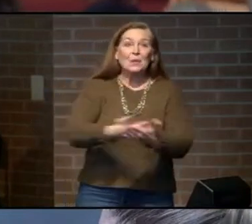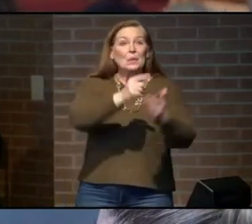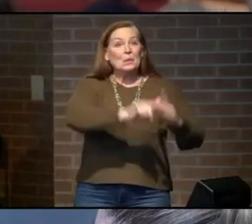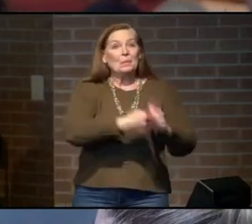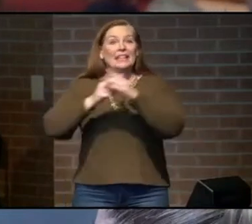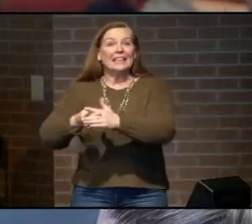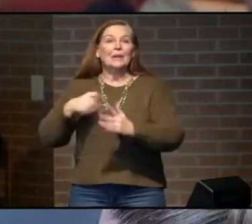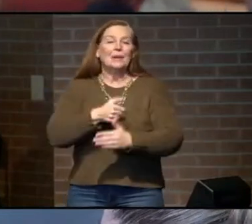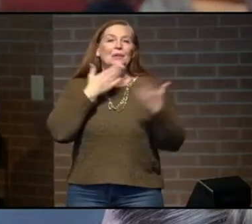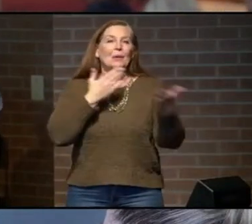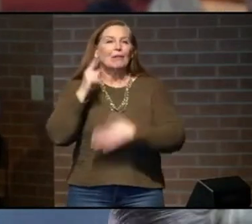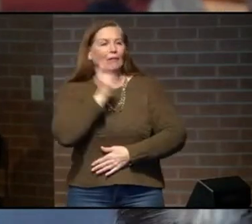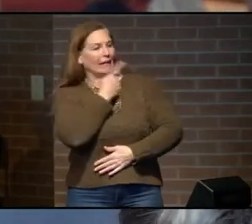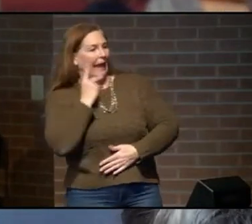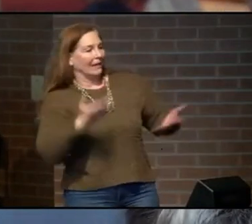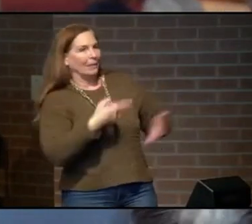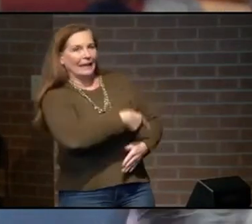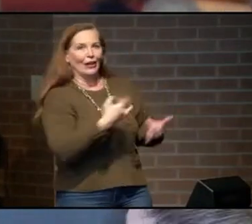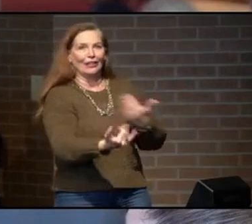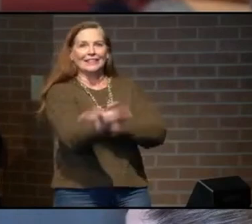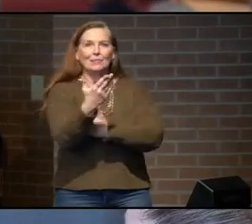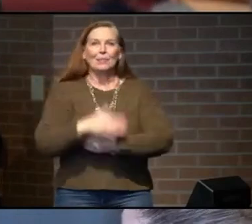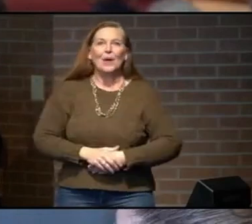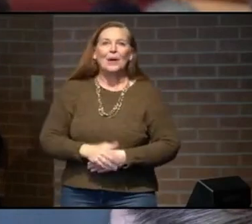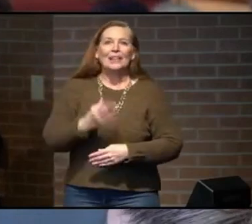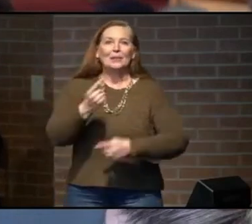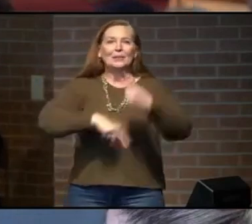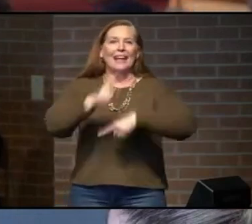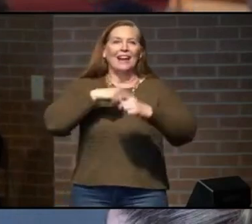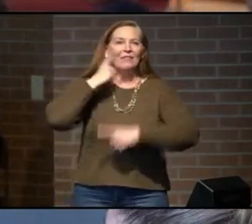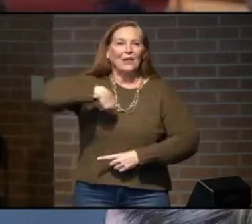we're so grateful for Kathy being here this morning to